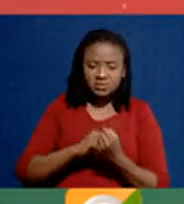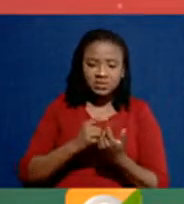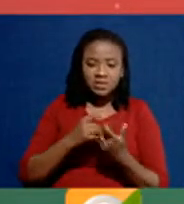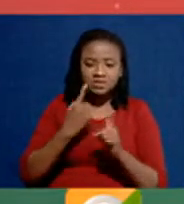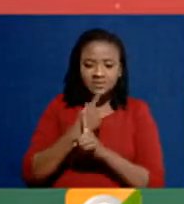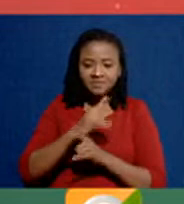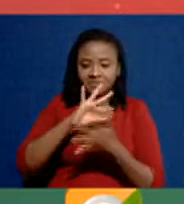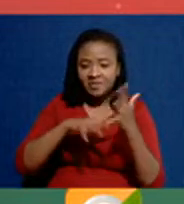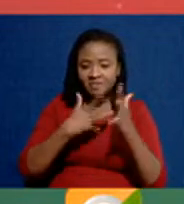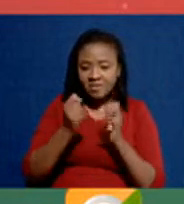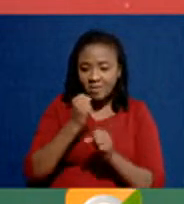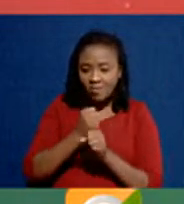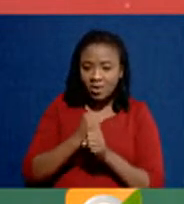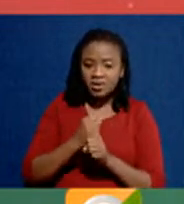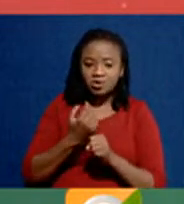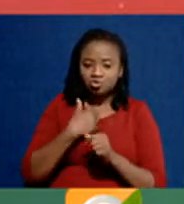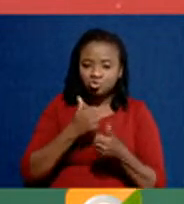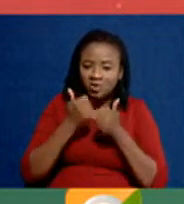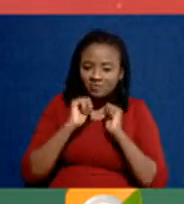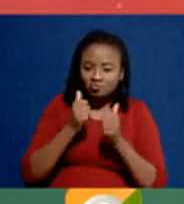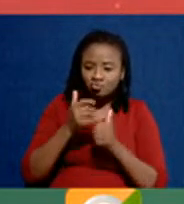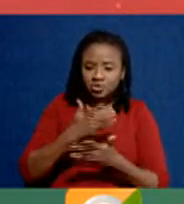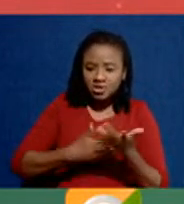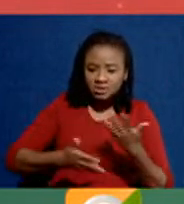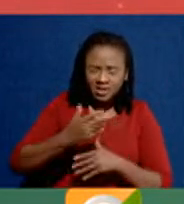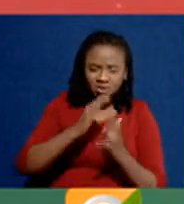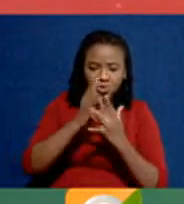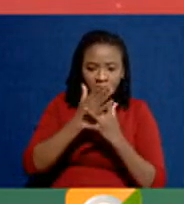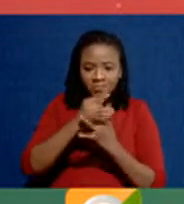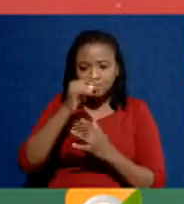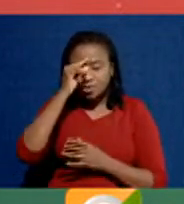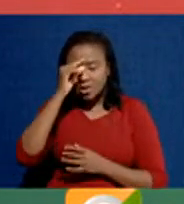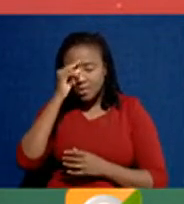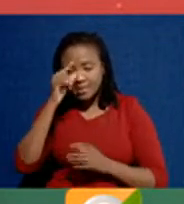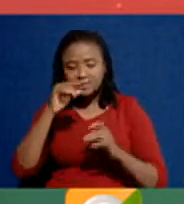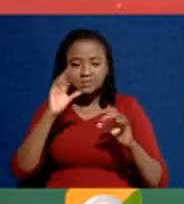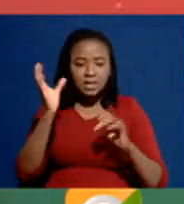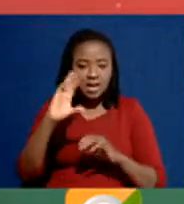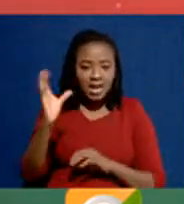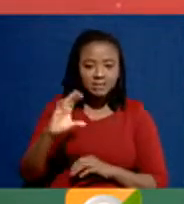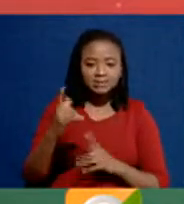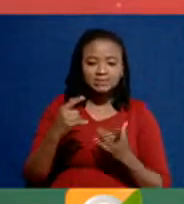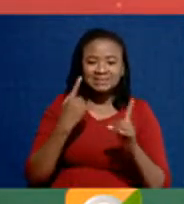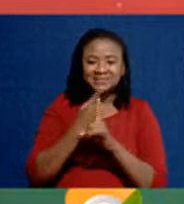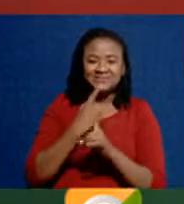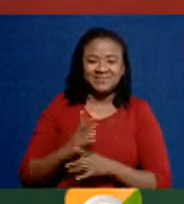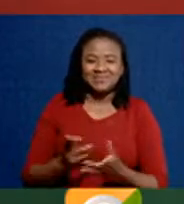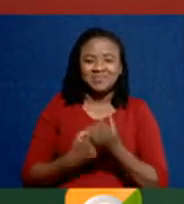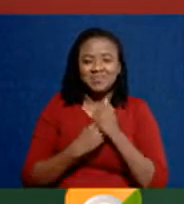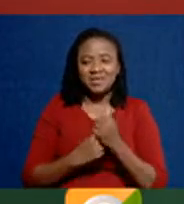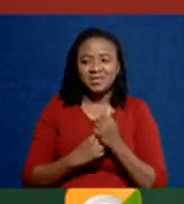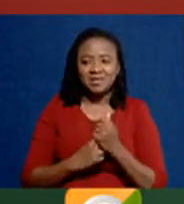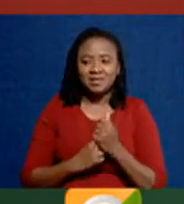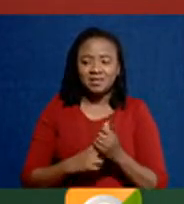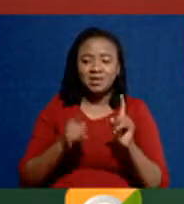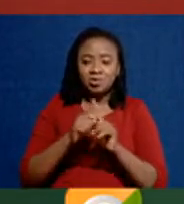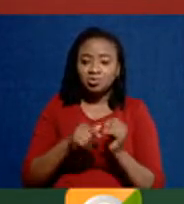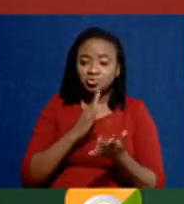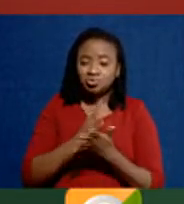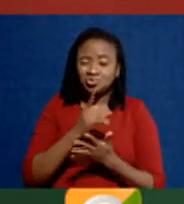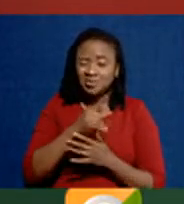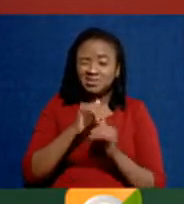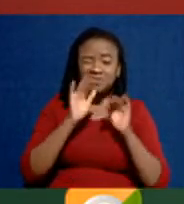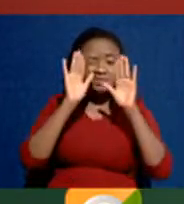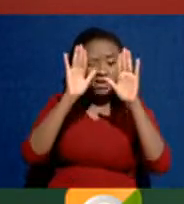anchor optimal interactions between government, clients, startups, and other partners. It is a really